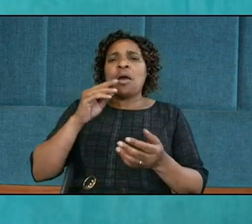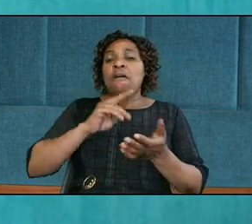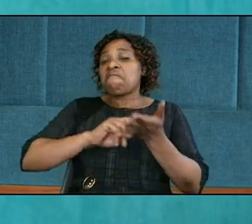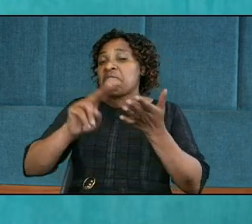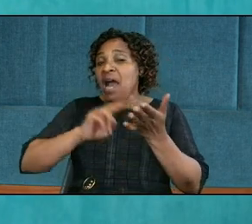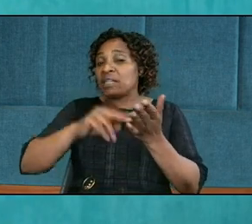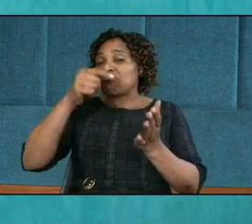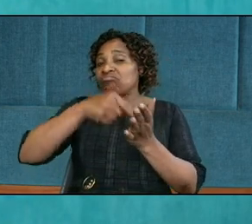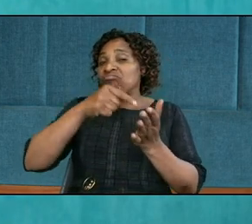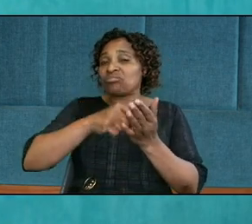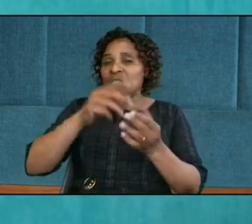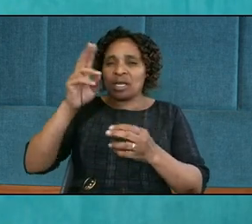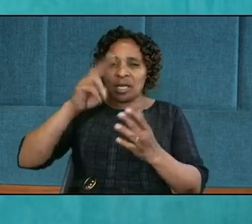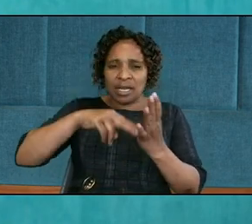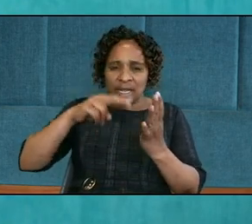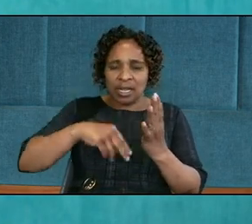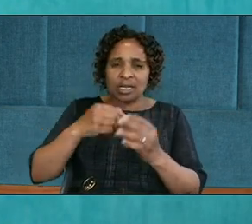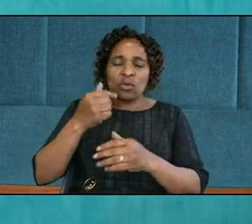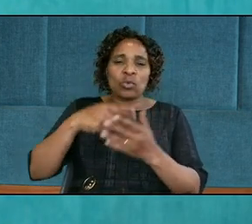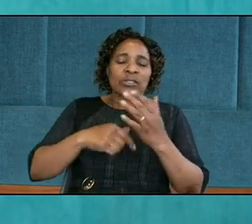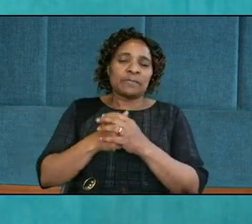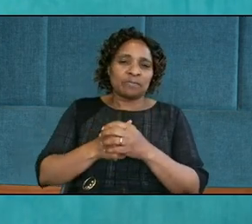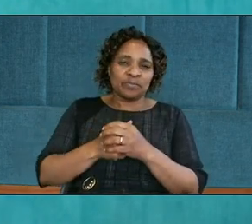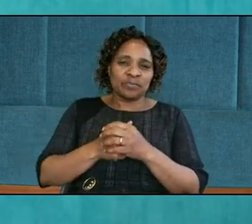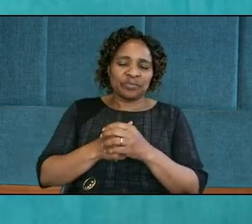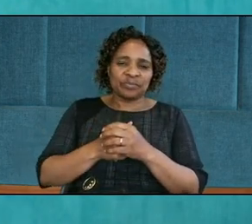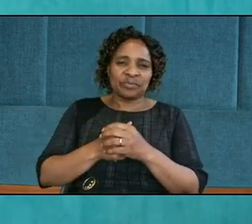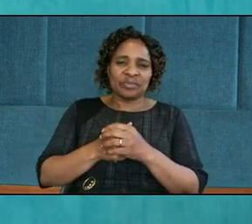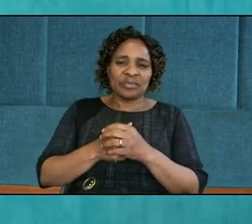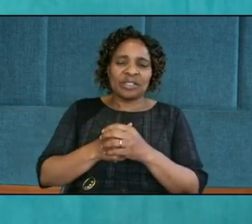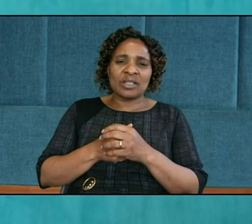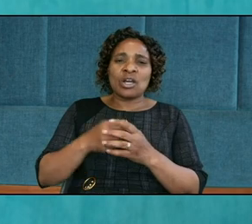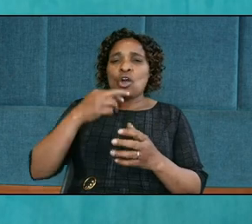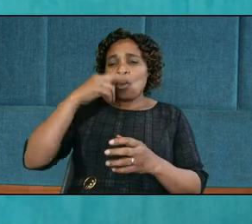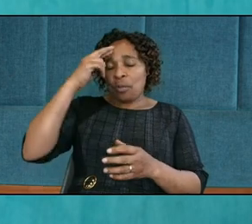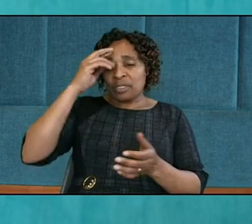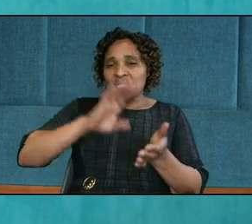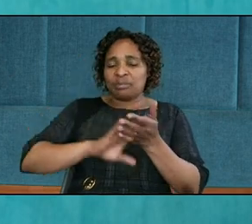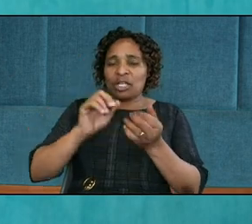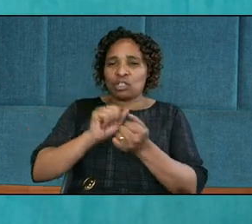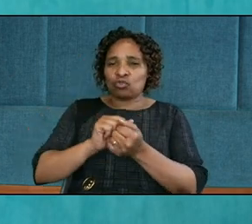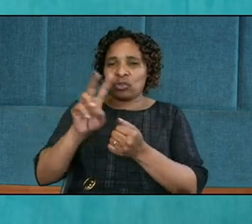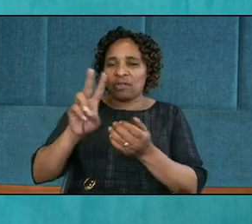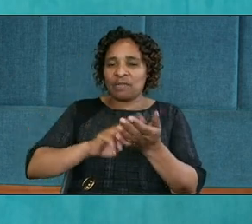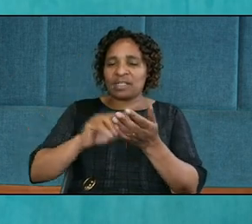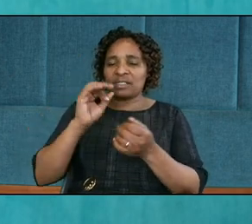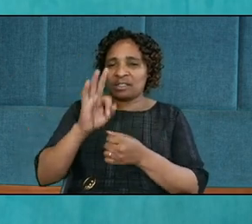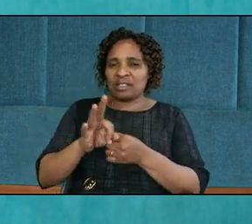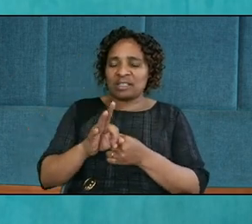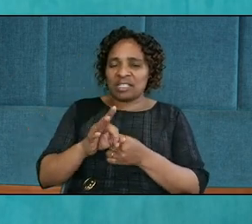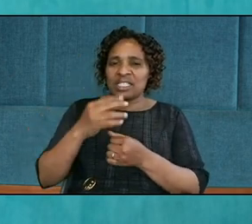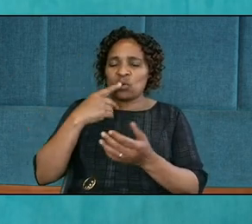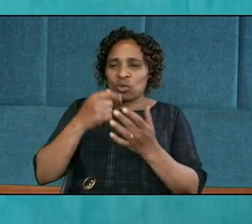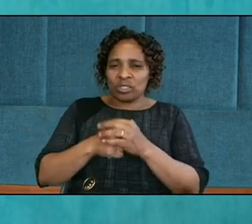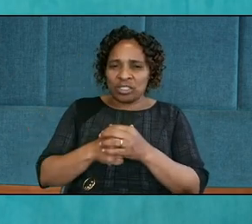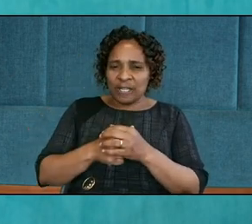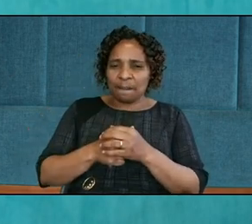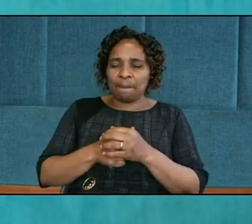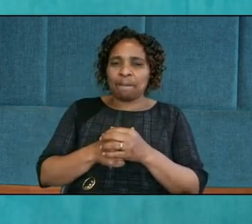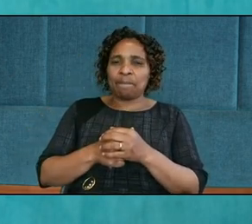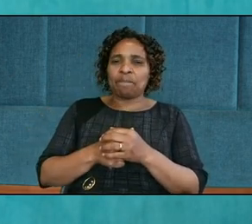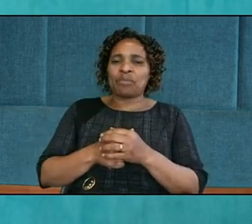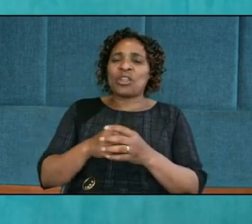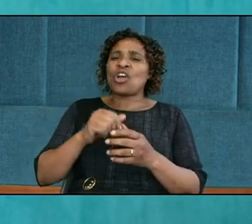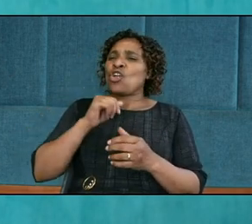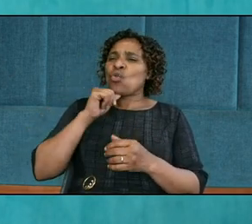we've read here, and it says that, oh, it's just the Romans 12:3. It's, if I may quote it, it says, "Do